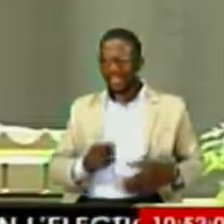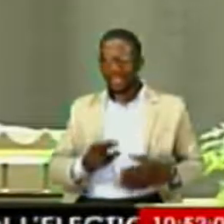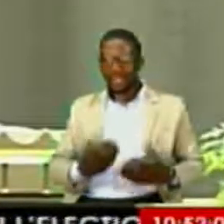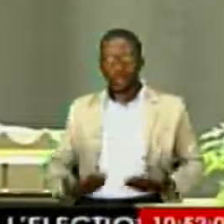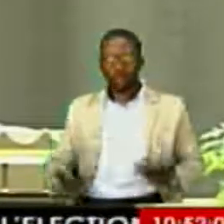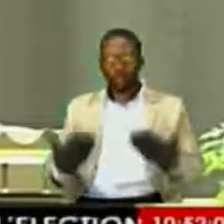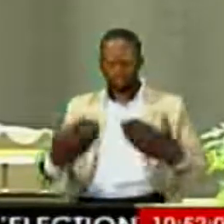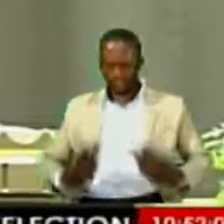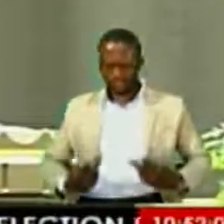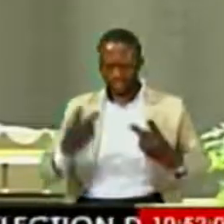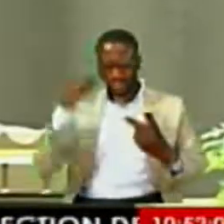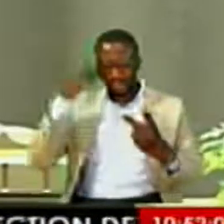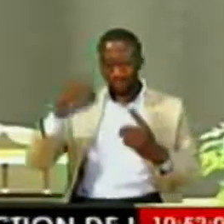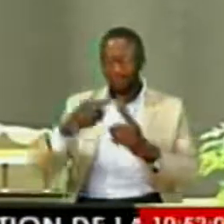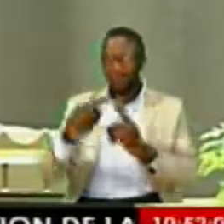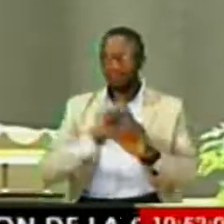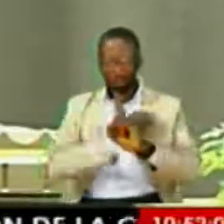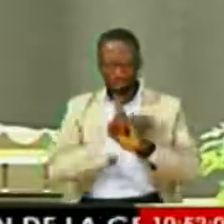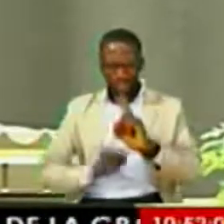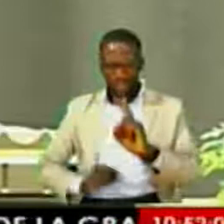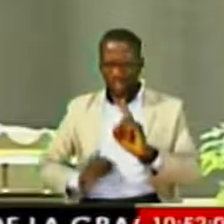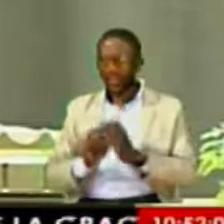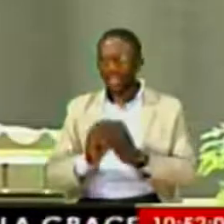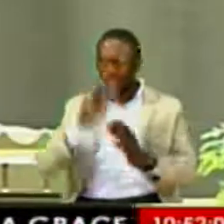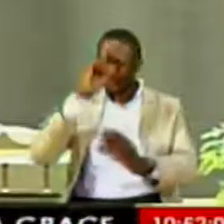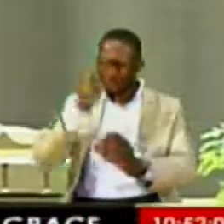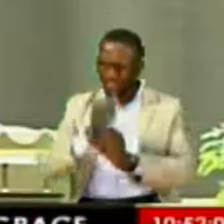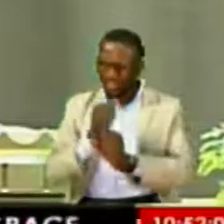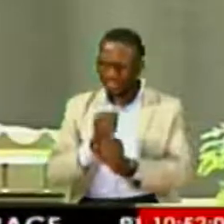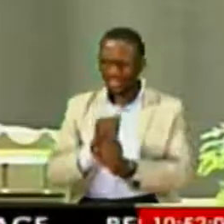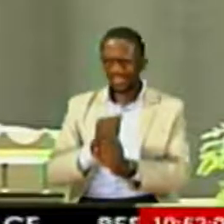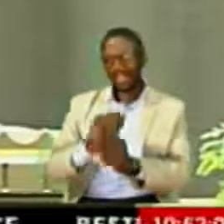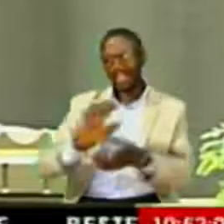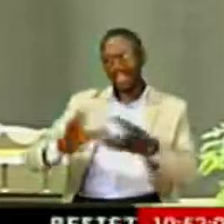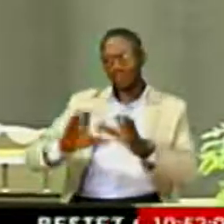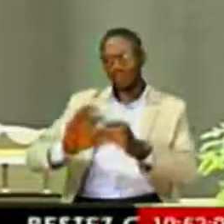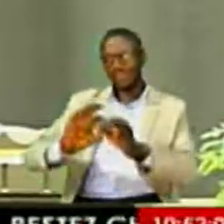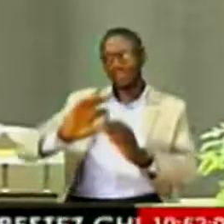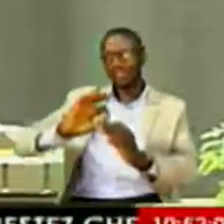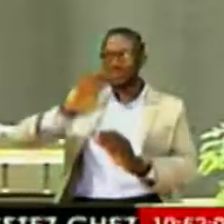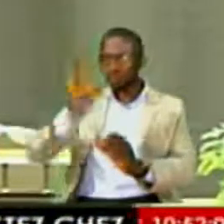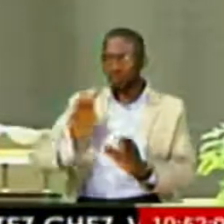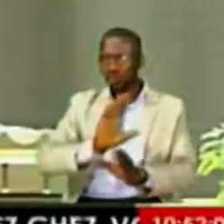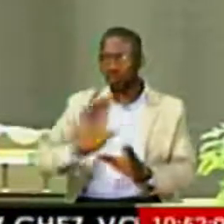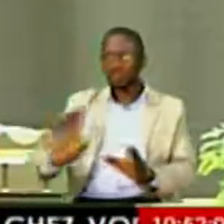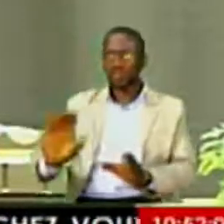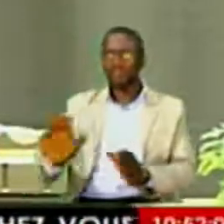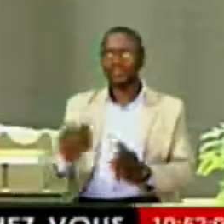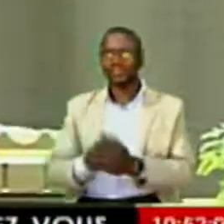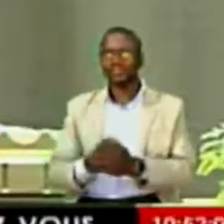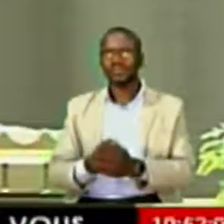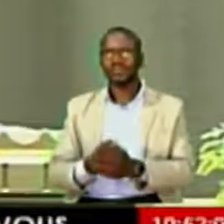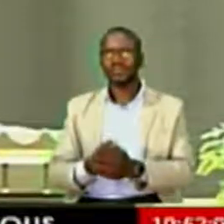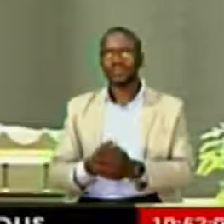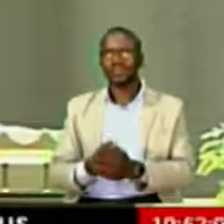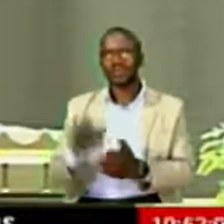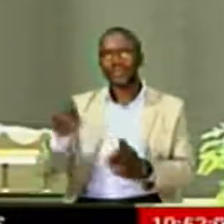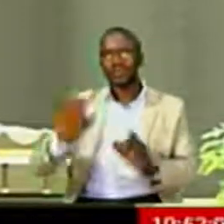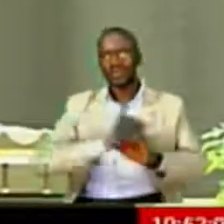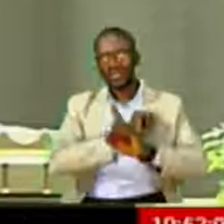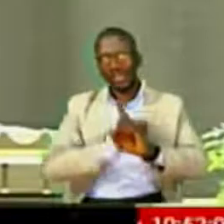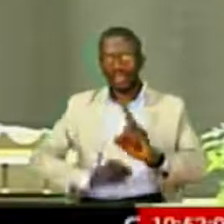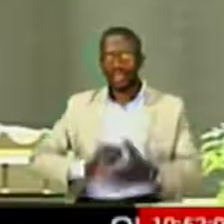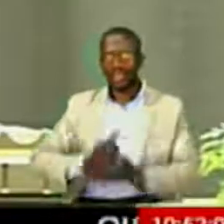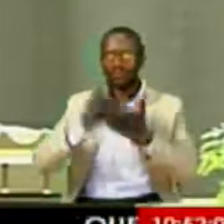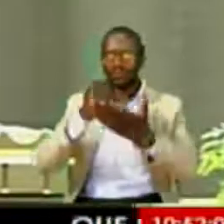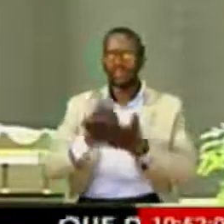tout cœur. Believe with all your heart. L'œuvre de Golgotha. The work of Golgotha. Et le Seigneur te sera favorable. And the Lord